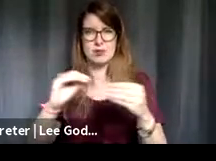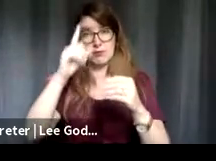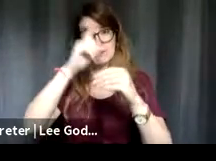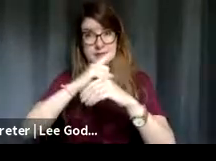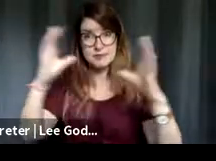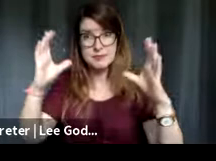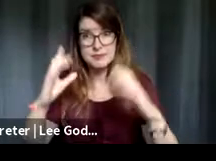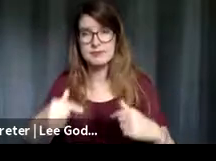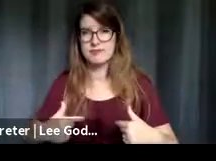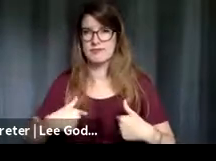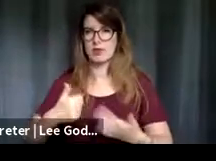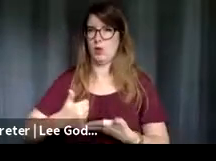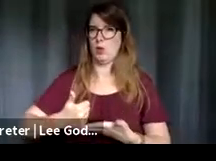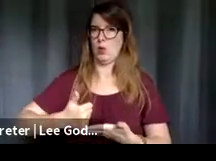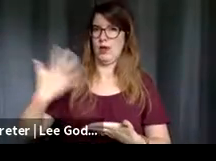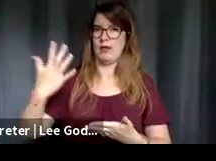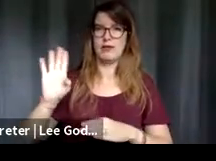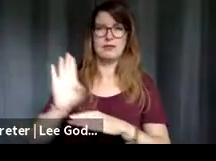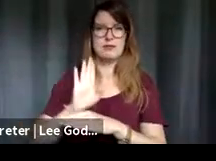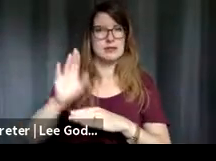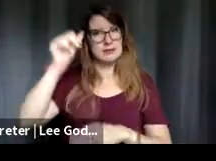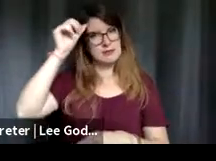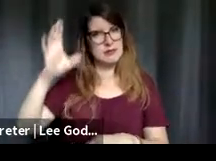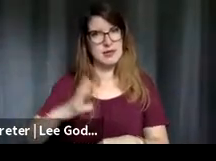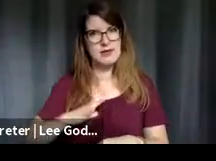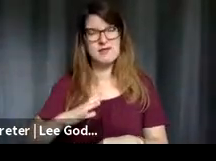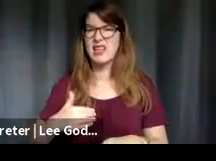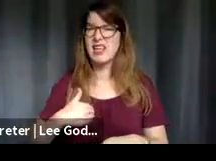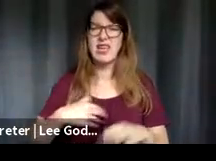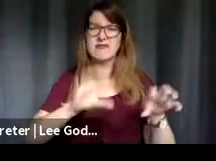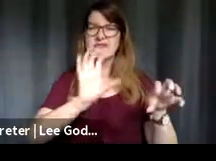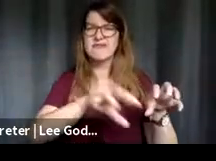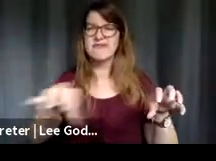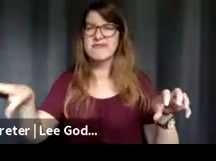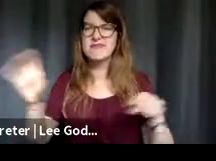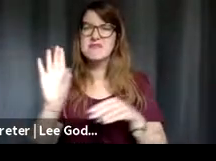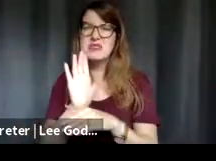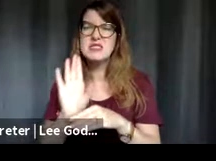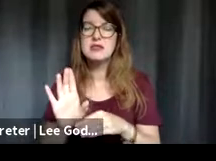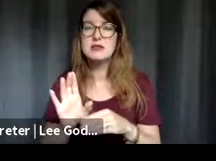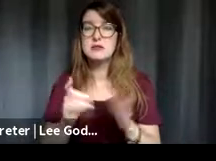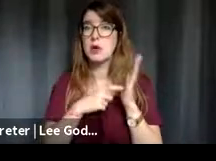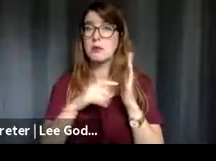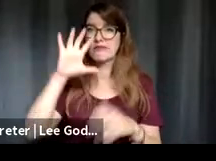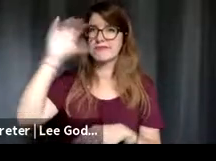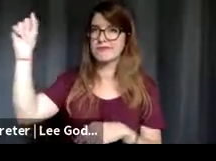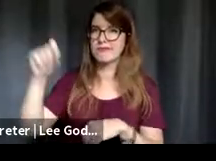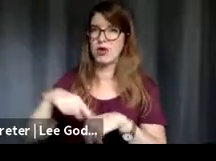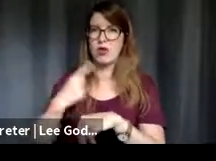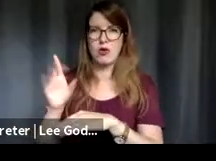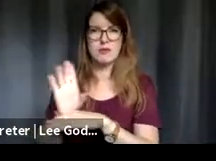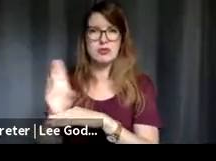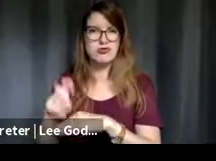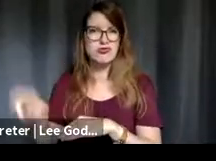this. Imagine I'm a wealthy entrepreneur. Okay, and I've got multiple businesses. I have to go on a long business trip. I'm going to be gone for